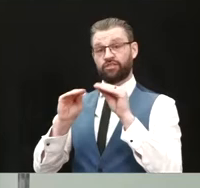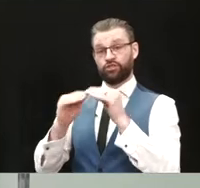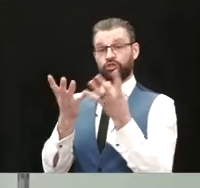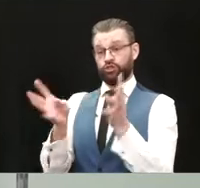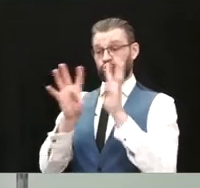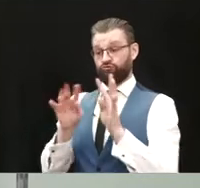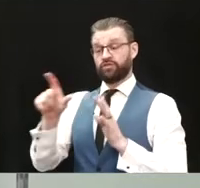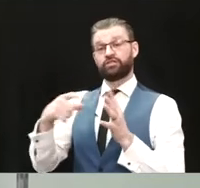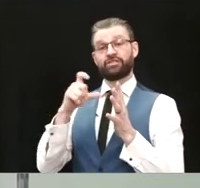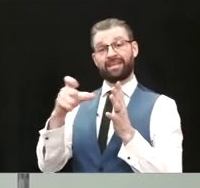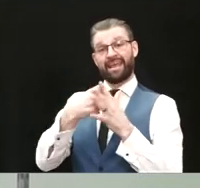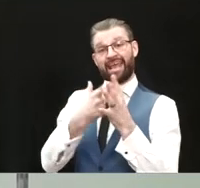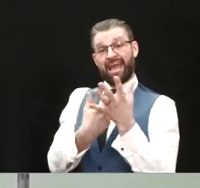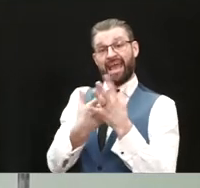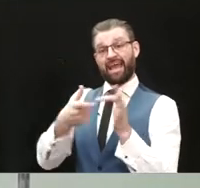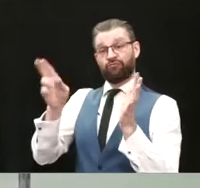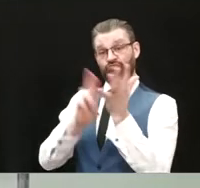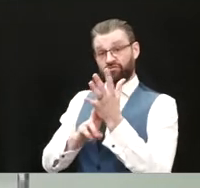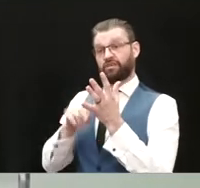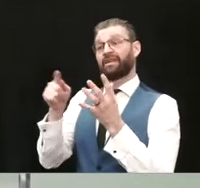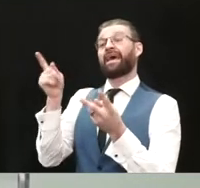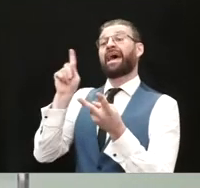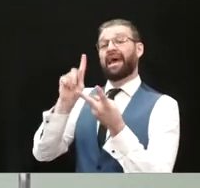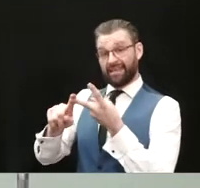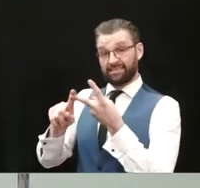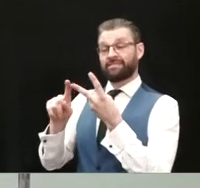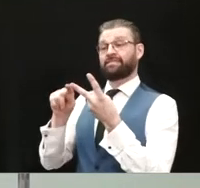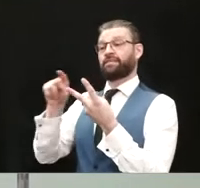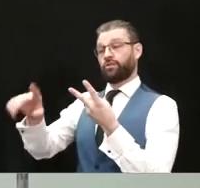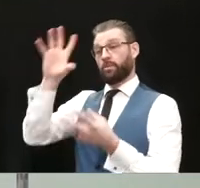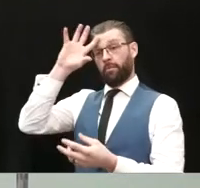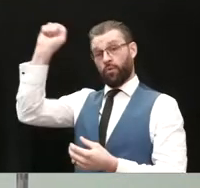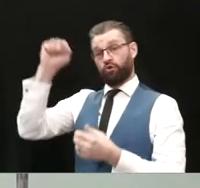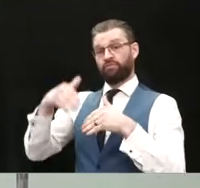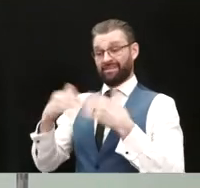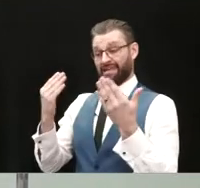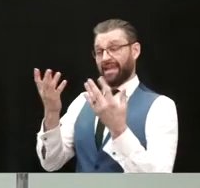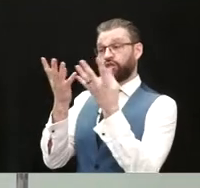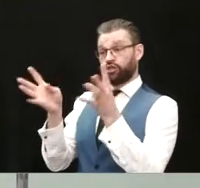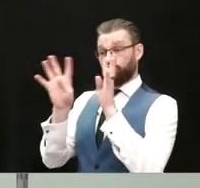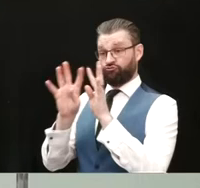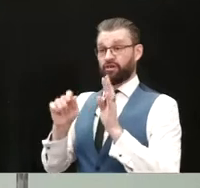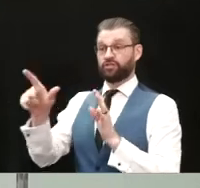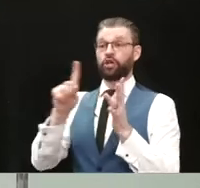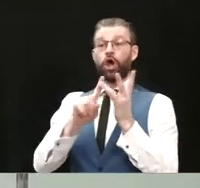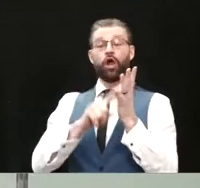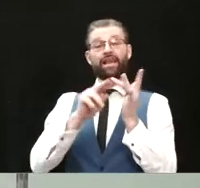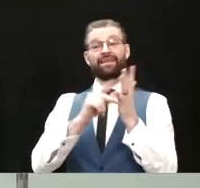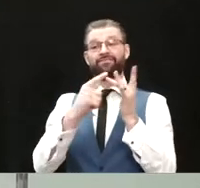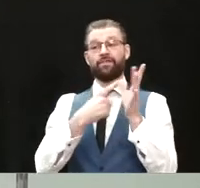Pollock, CBE, and the CEO of the Holocaust Memorial Day Trust, Olivia Marks Waldman,